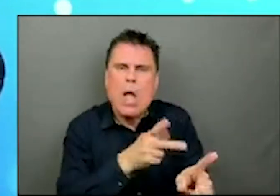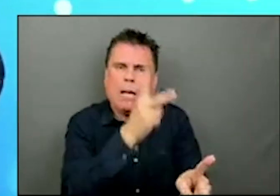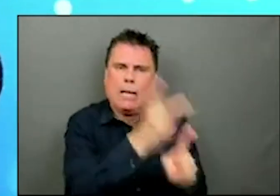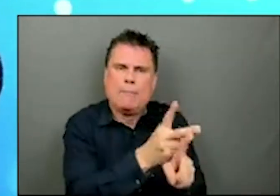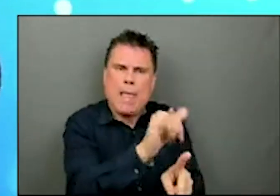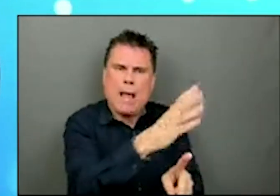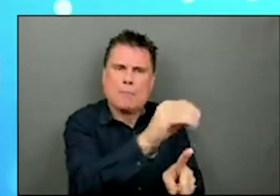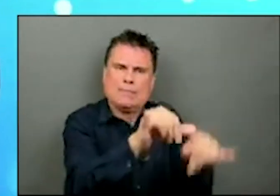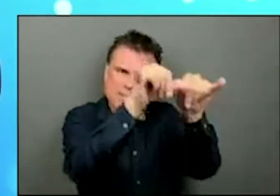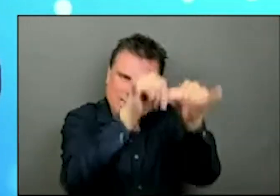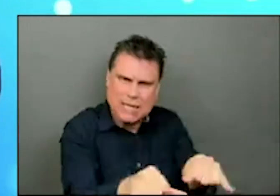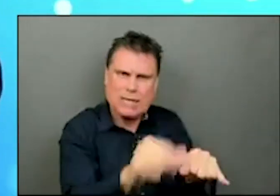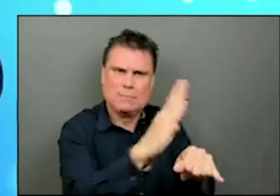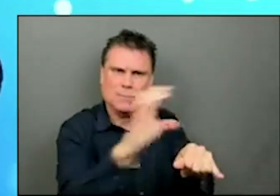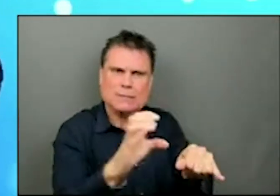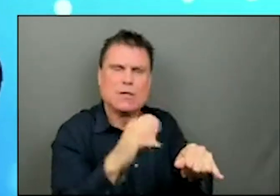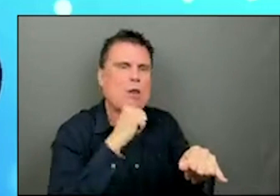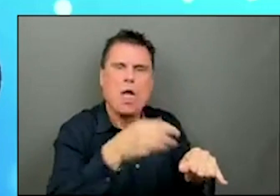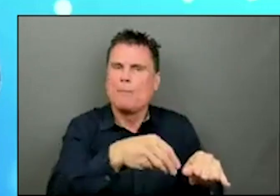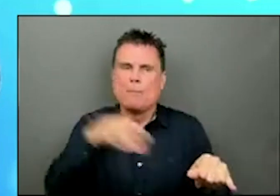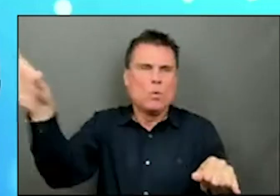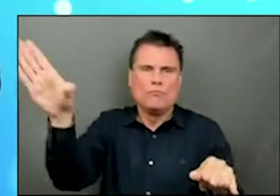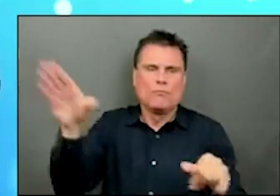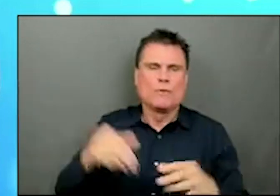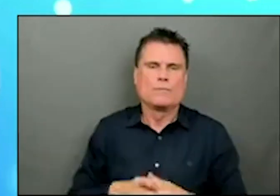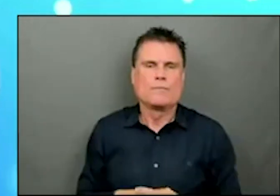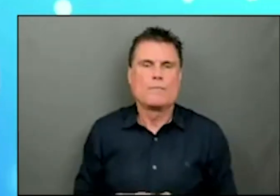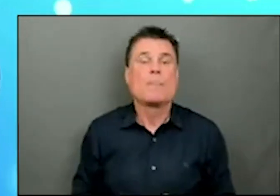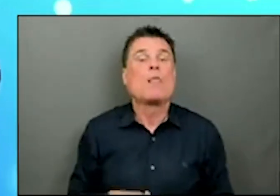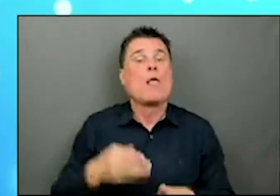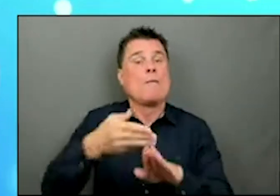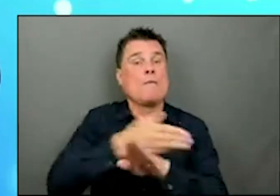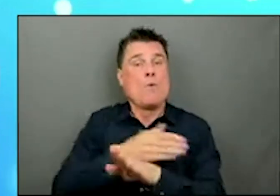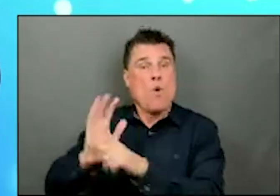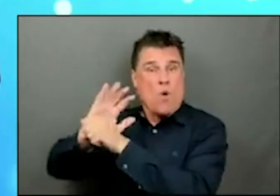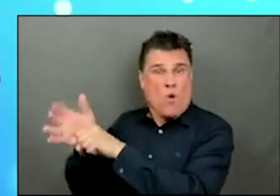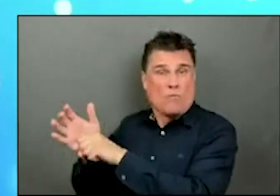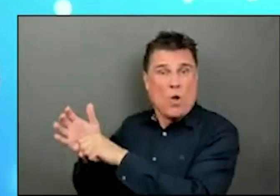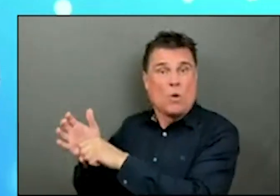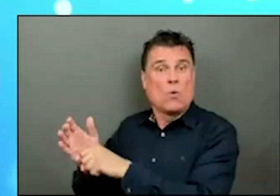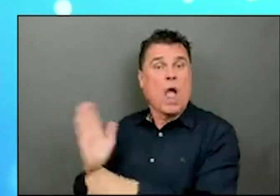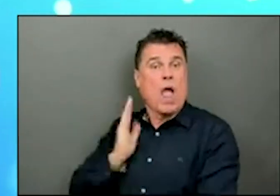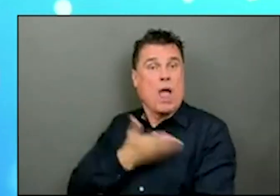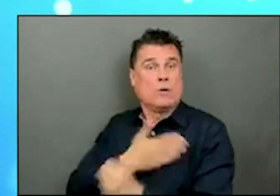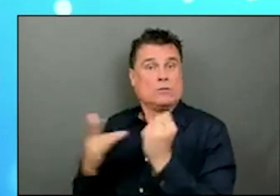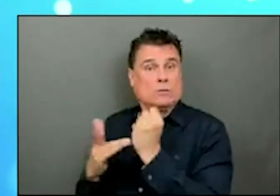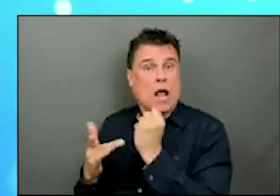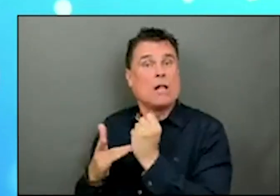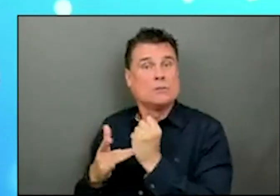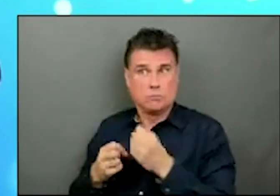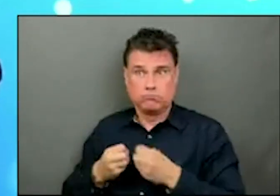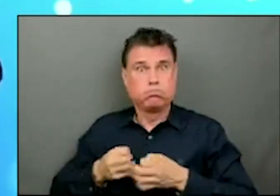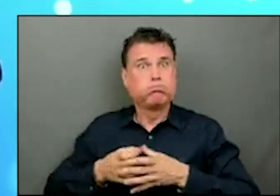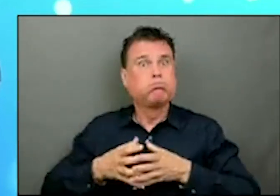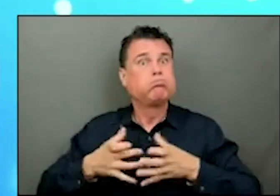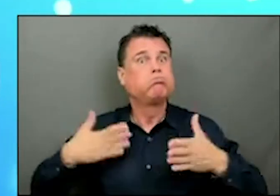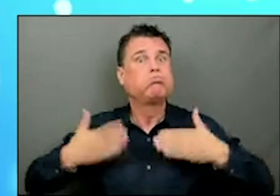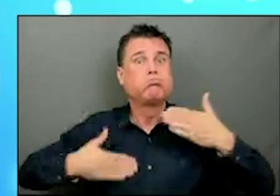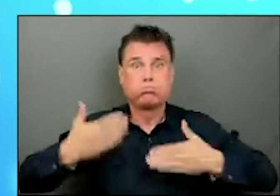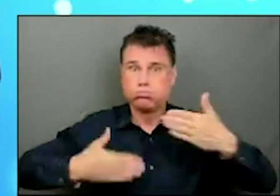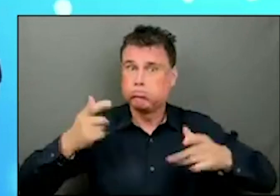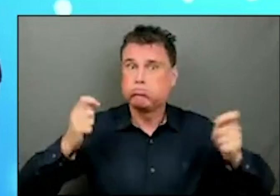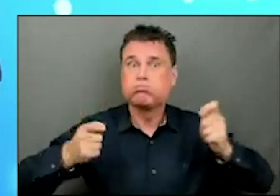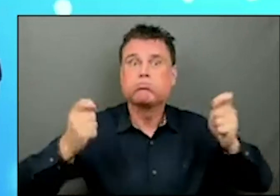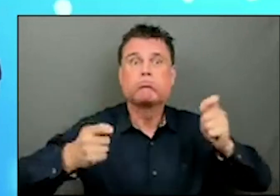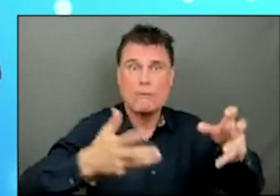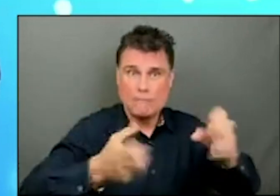the pandemic, all of us were experiencing technology over the decades that was moving increasingly and exponentially faster and faster. And what we've